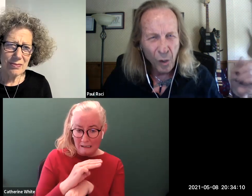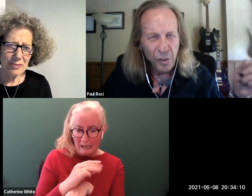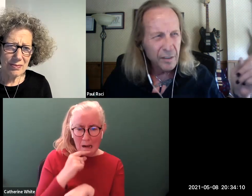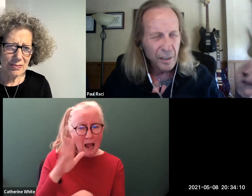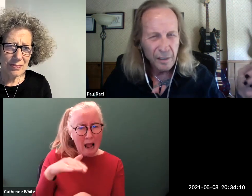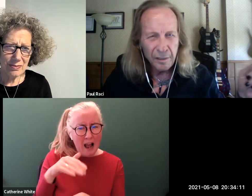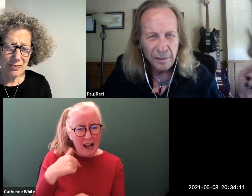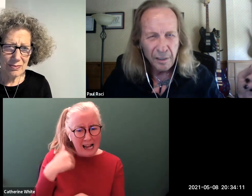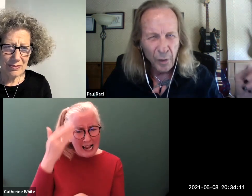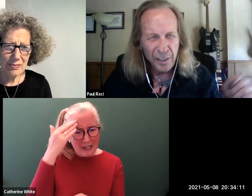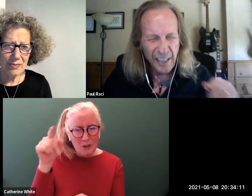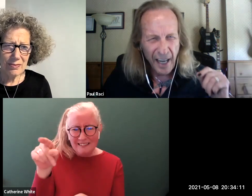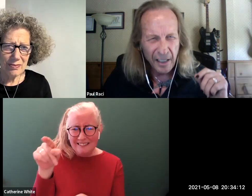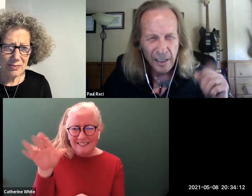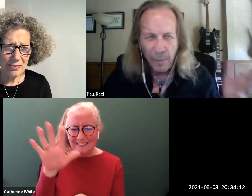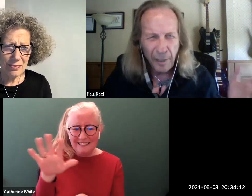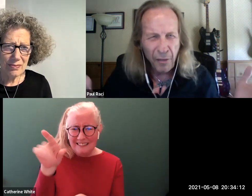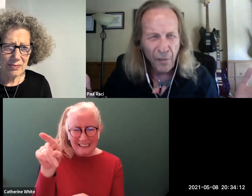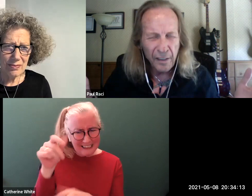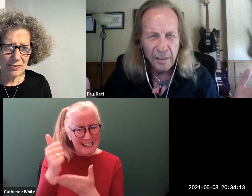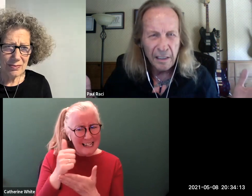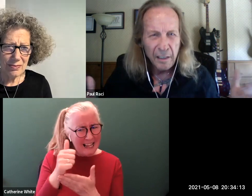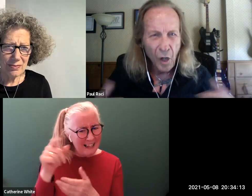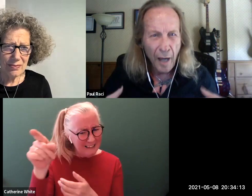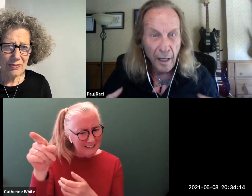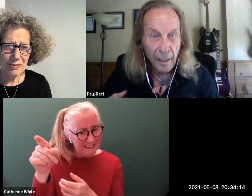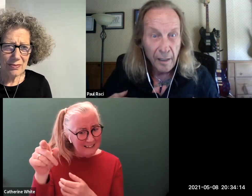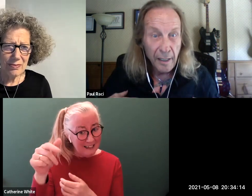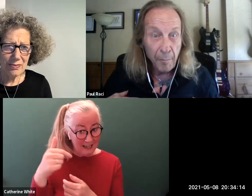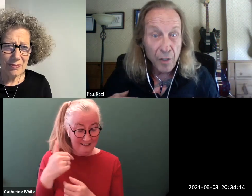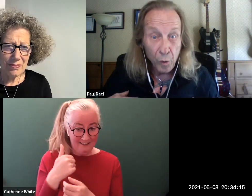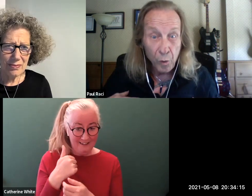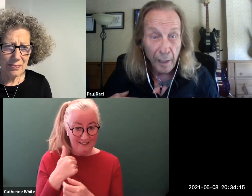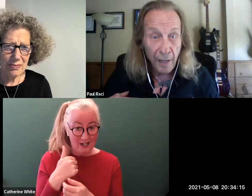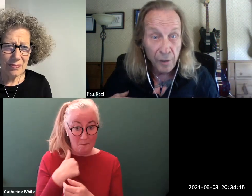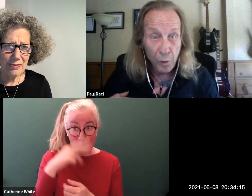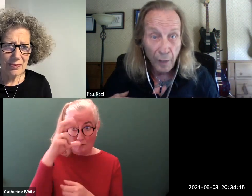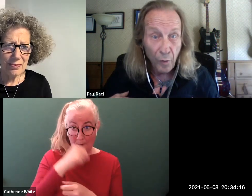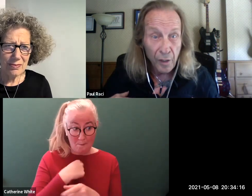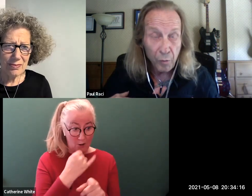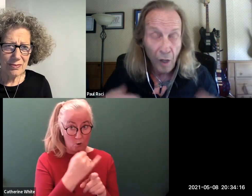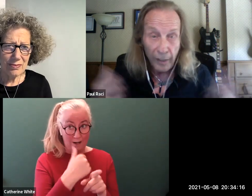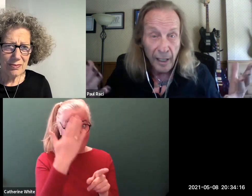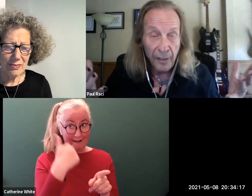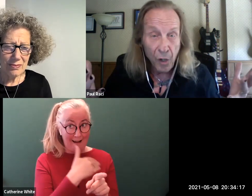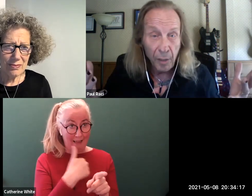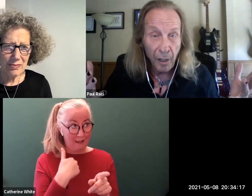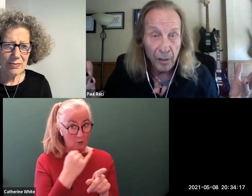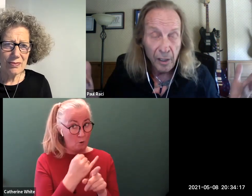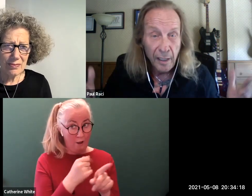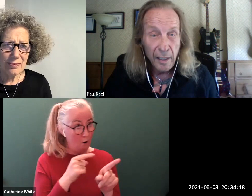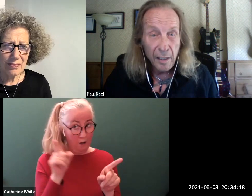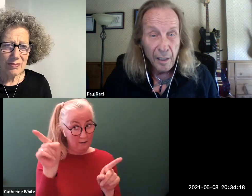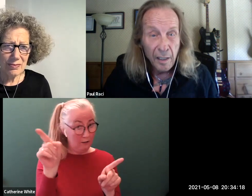I know that Larry's gay, but I thought that, in my school, my Catholic school, I know that's wrong. They talk